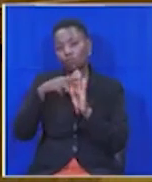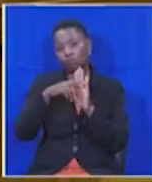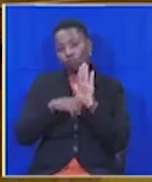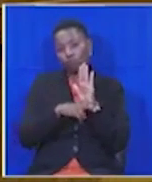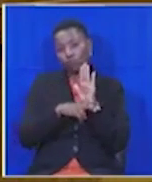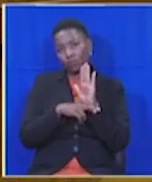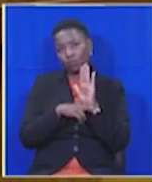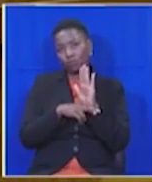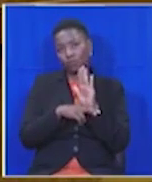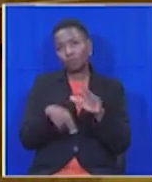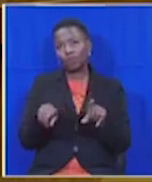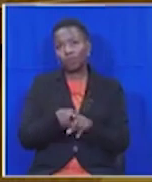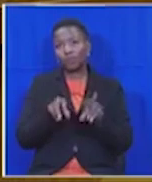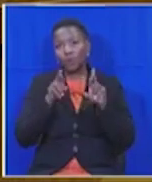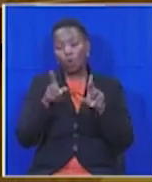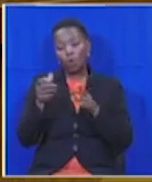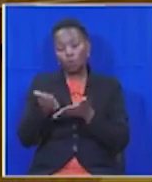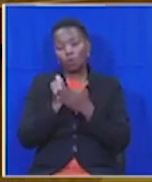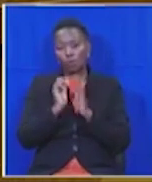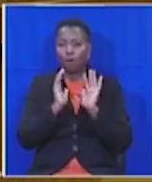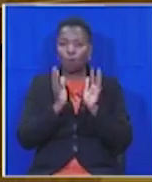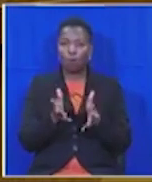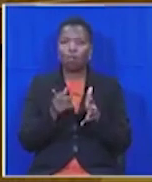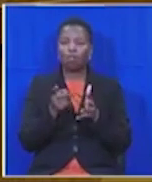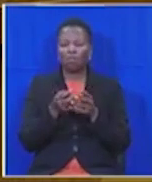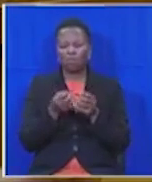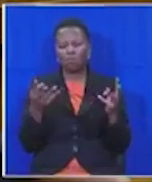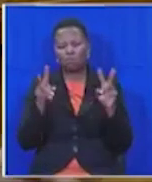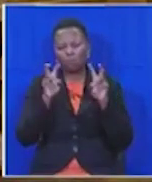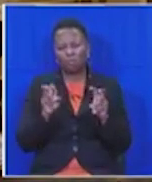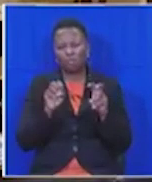rules, and we think they're going to assist us to address many issues of our people. Thank you very much.